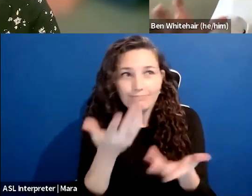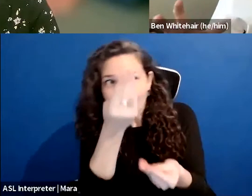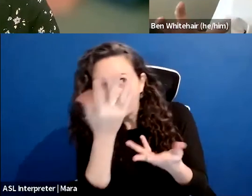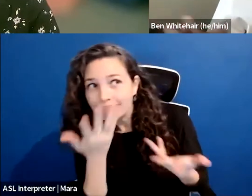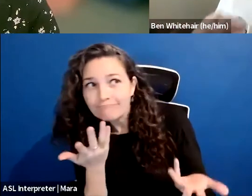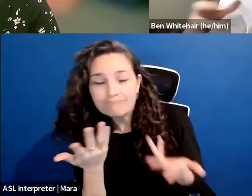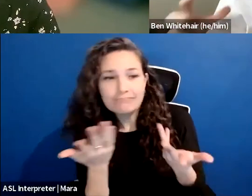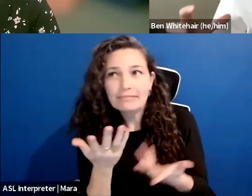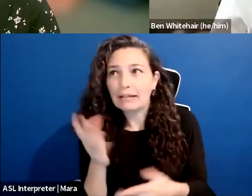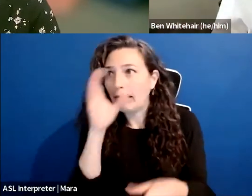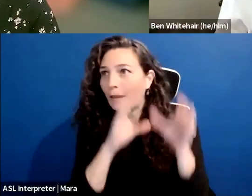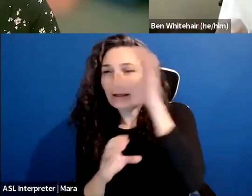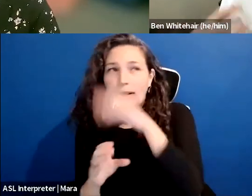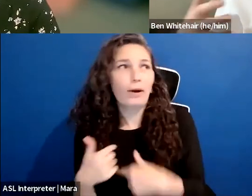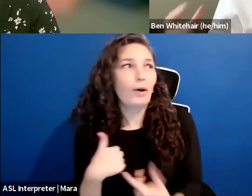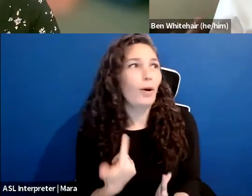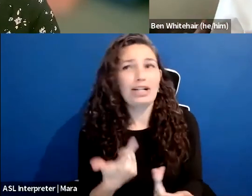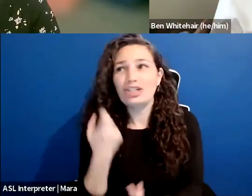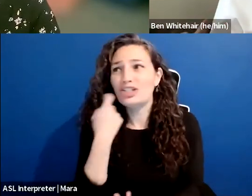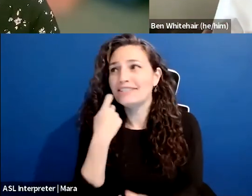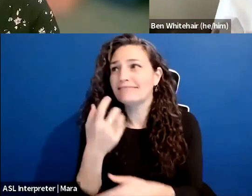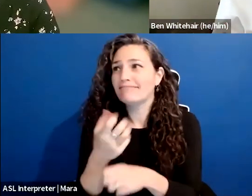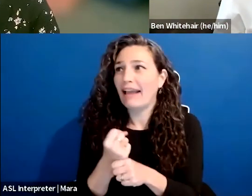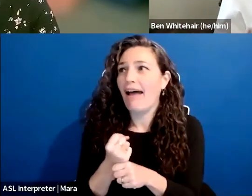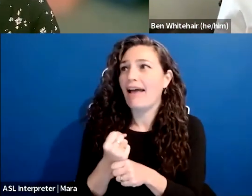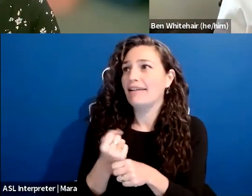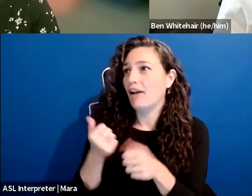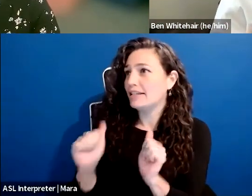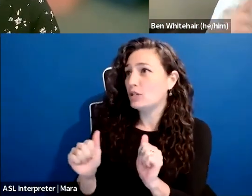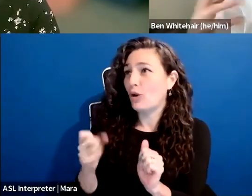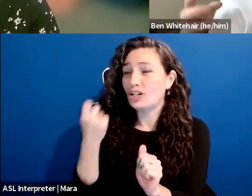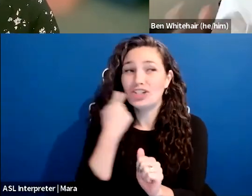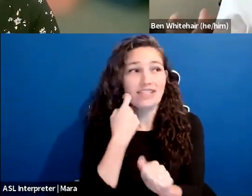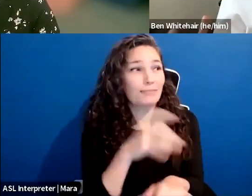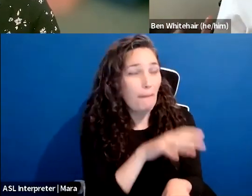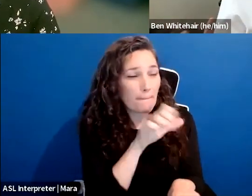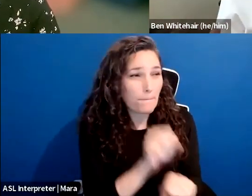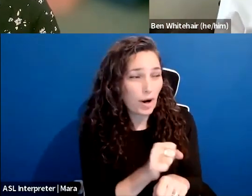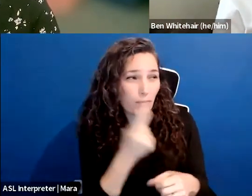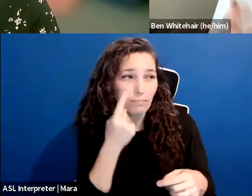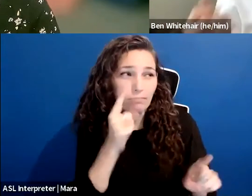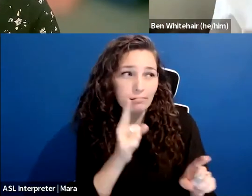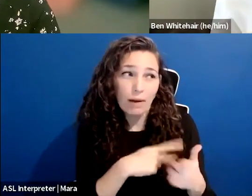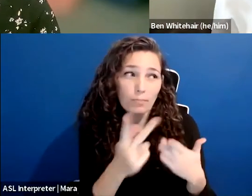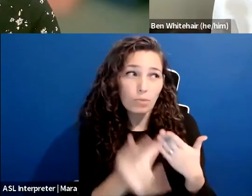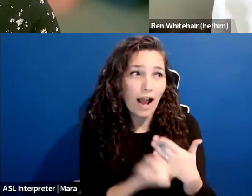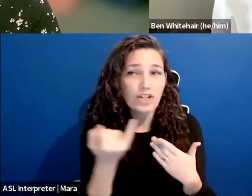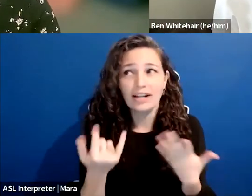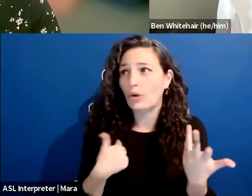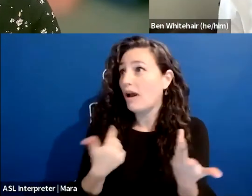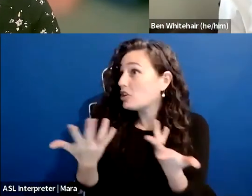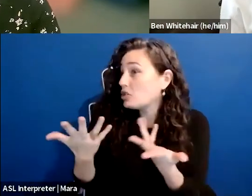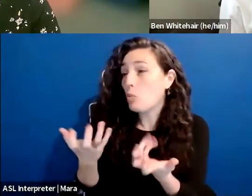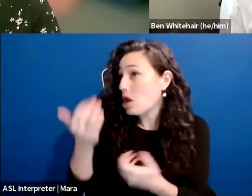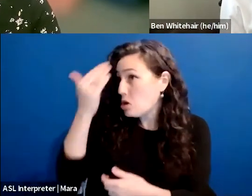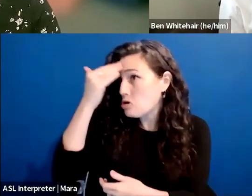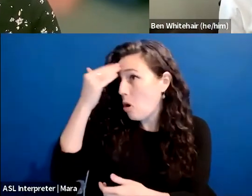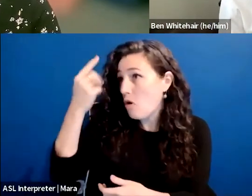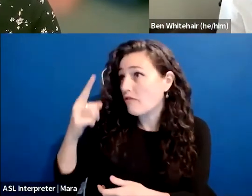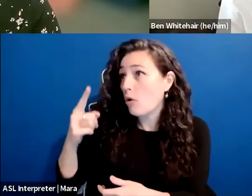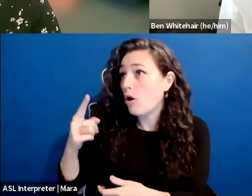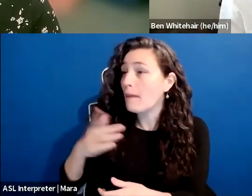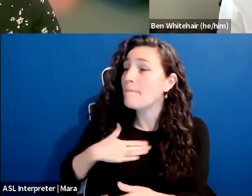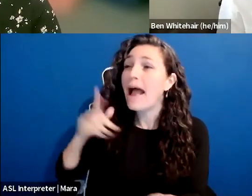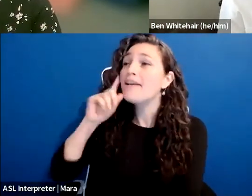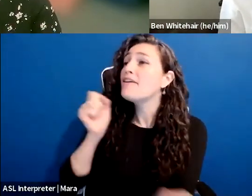go, oh my gosh, I just got this audition, or I just booked this project, or I just want to know so that I can put it on my vision